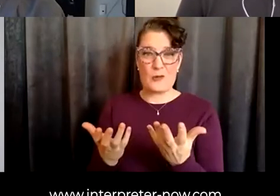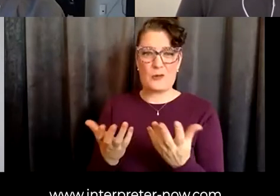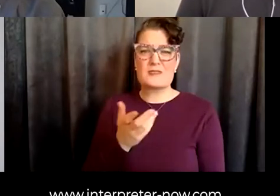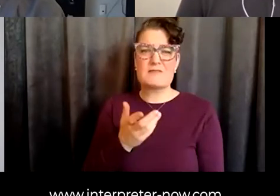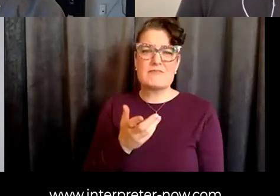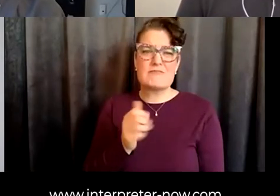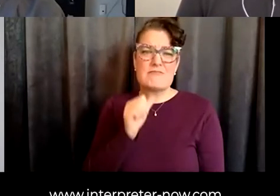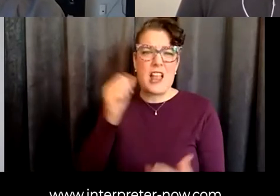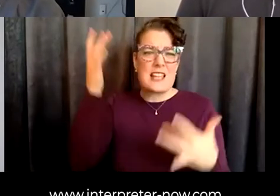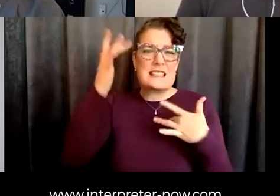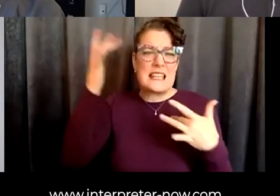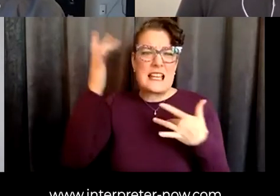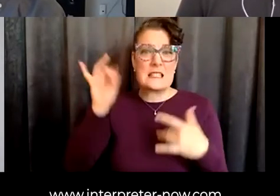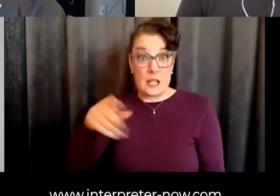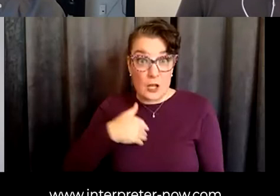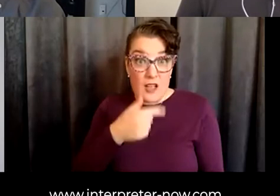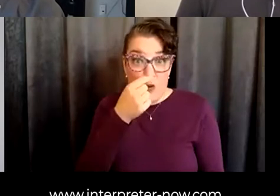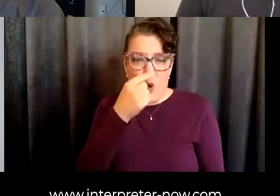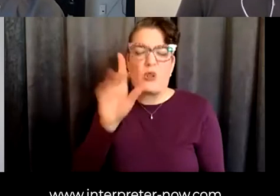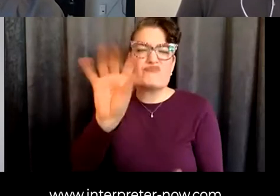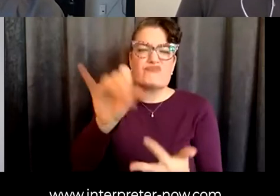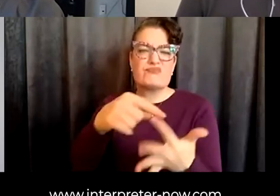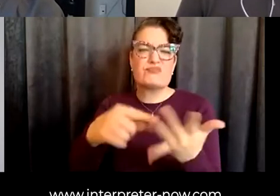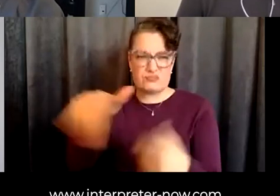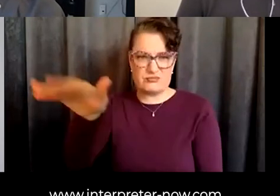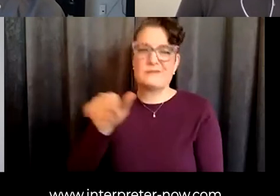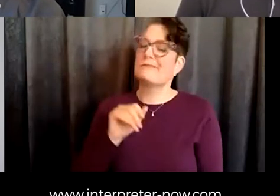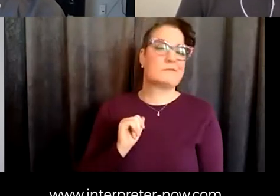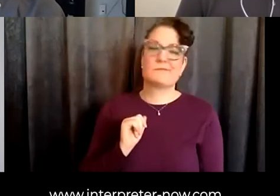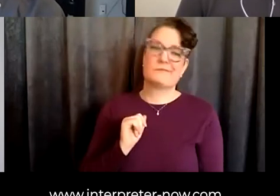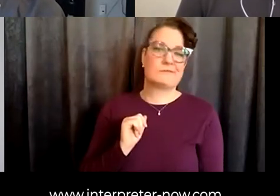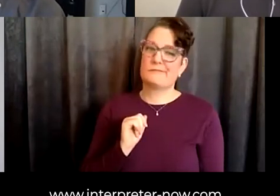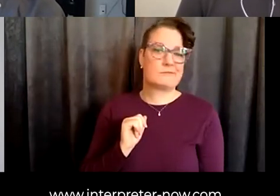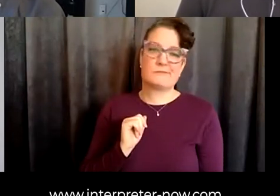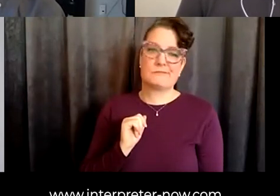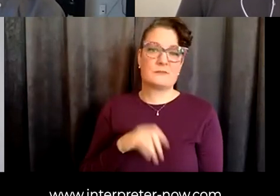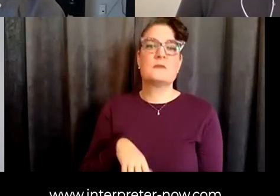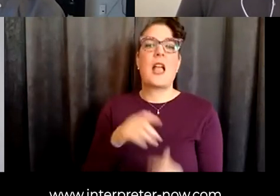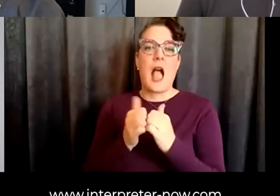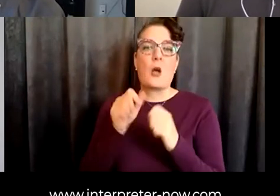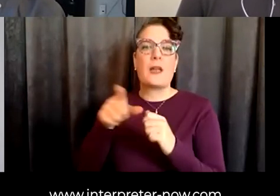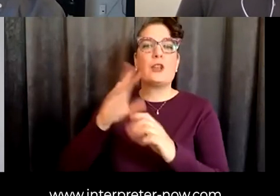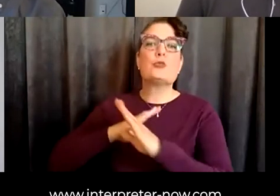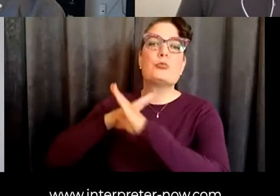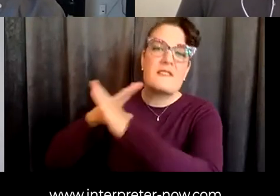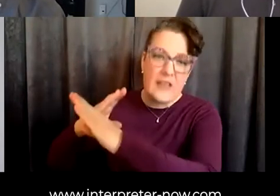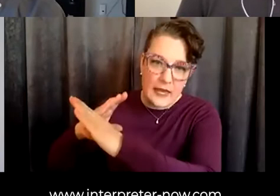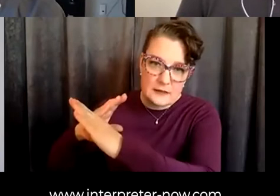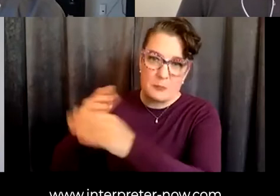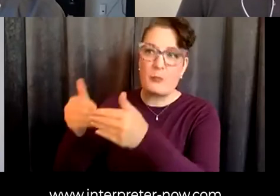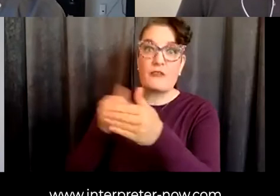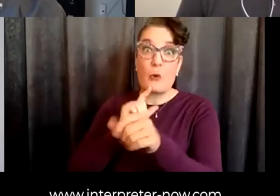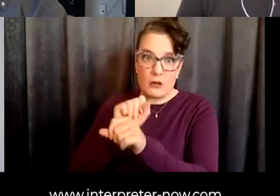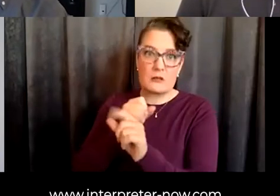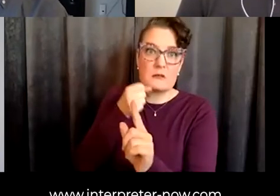sickness. It's not like, oh, you have a cold, go take this. It is a matter of what can you do to prevent and get ahead of it. It's